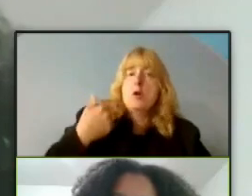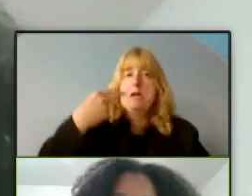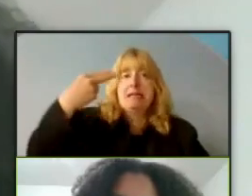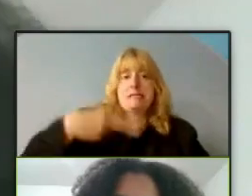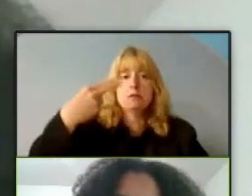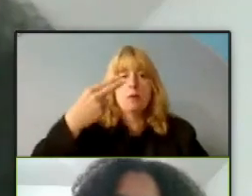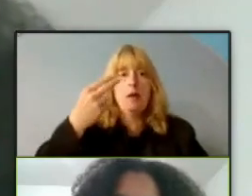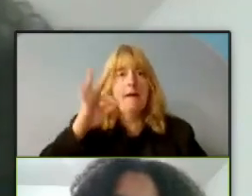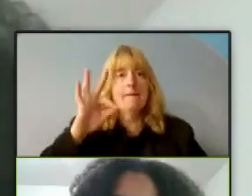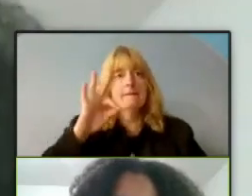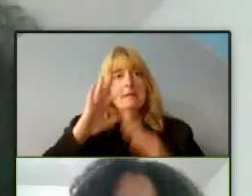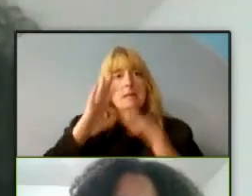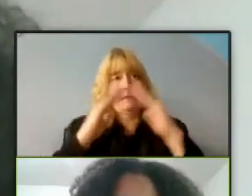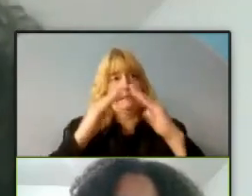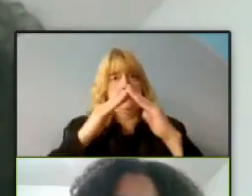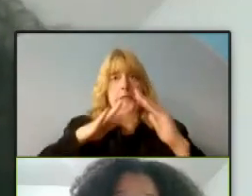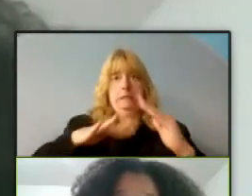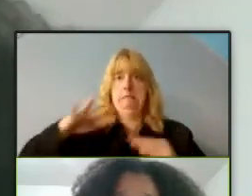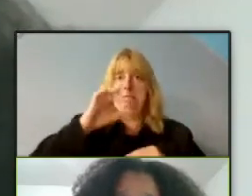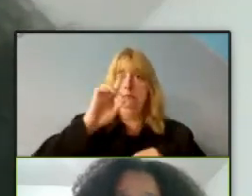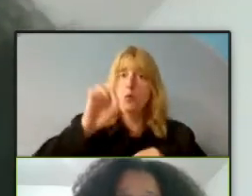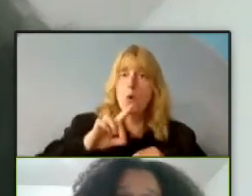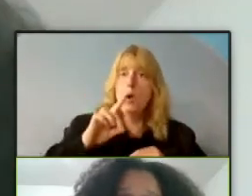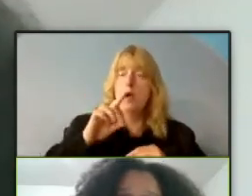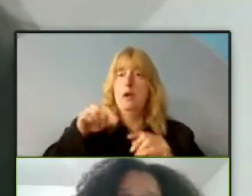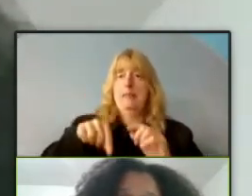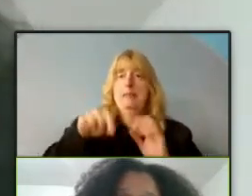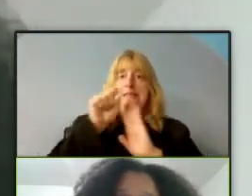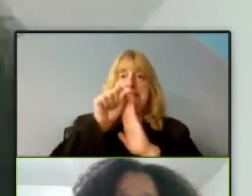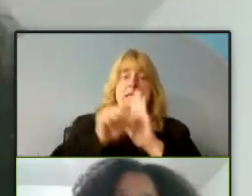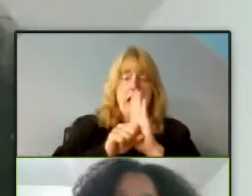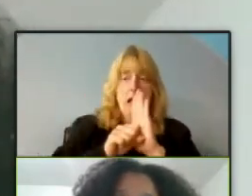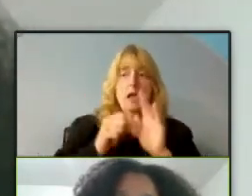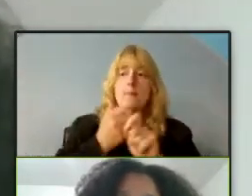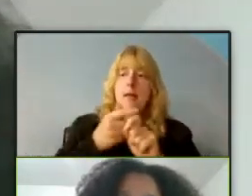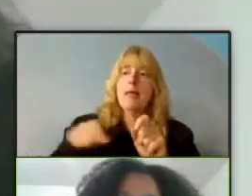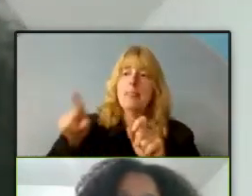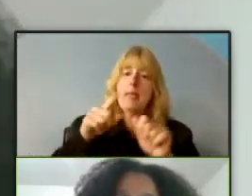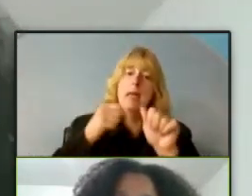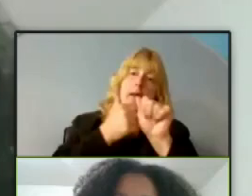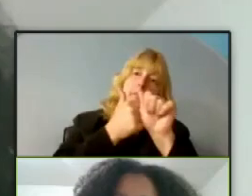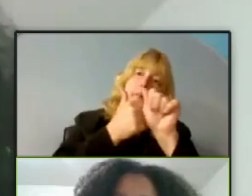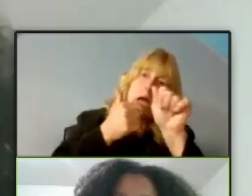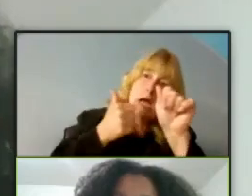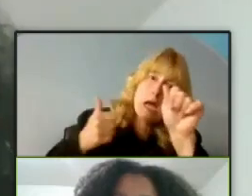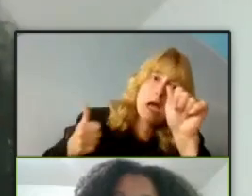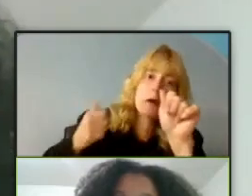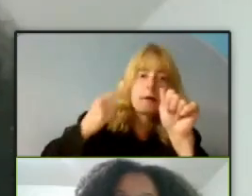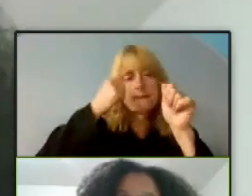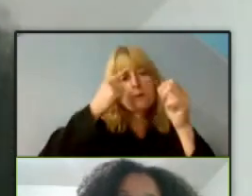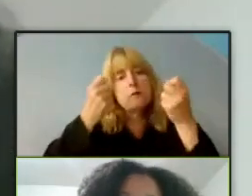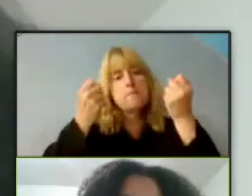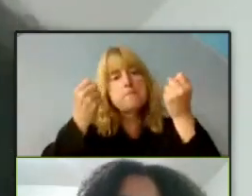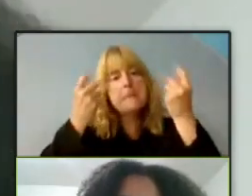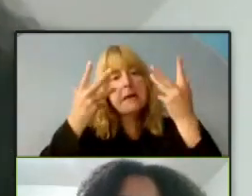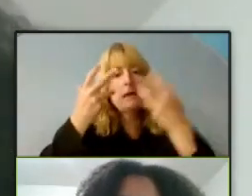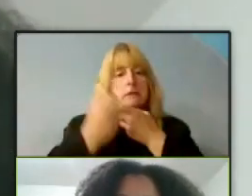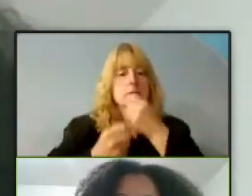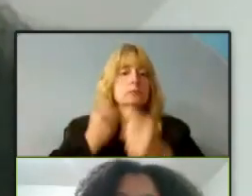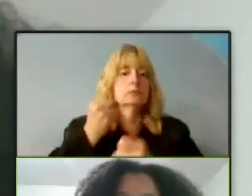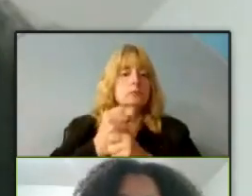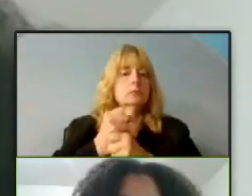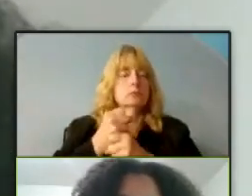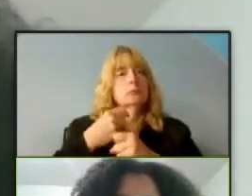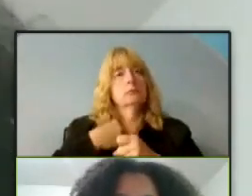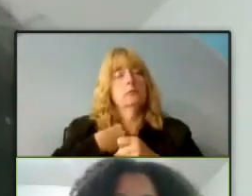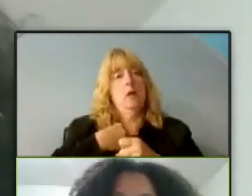history of this state set them behind for so many years. And so for me, when I think about the last